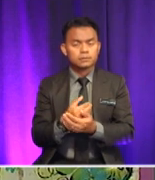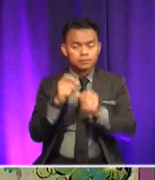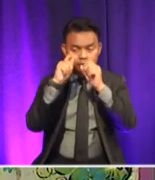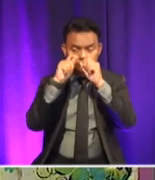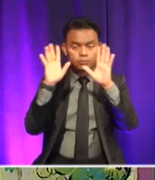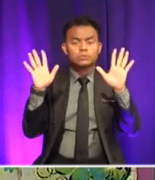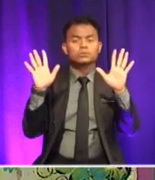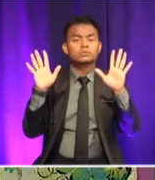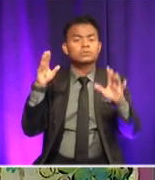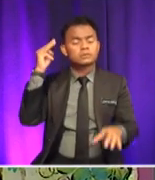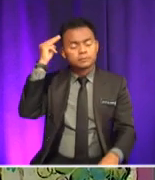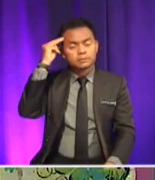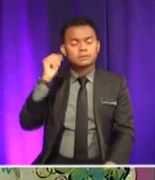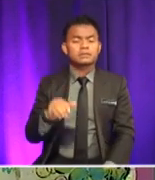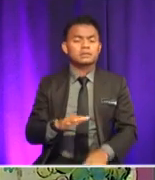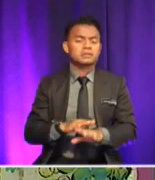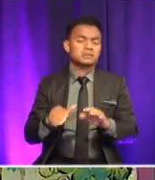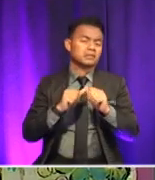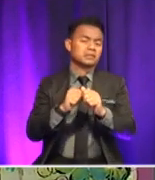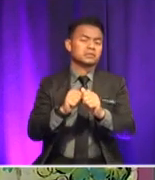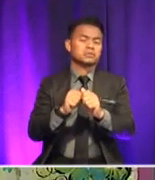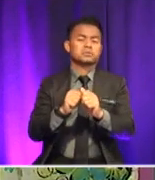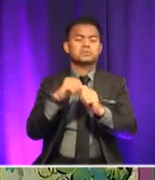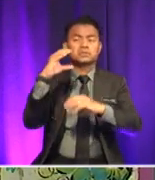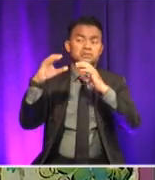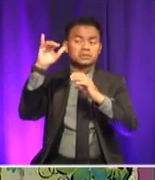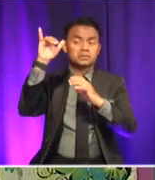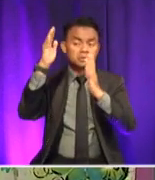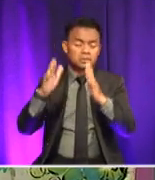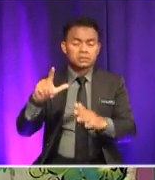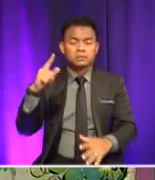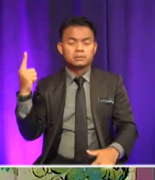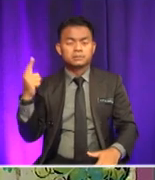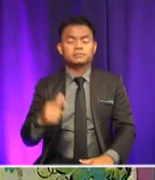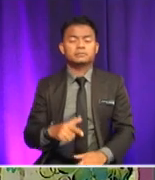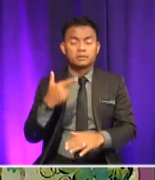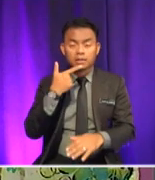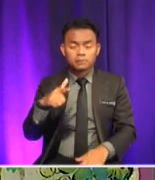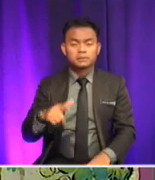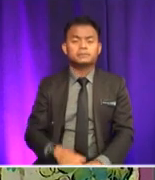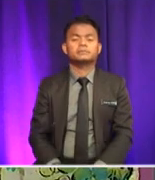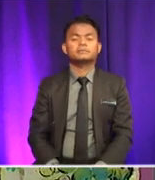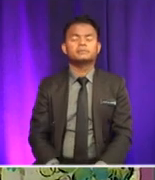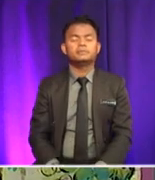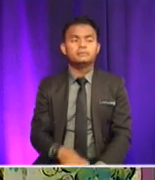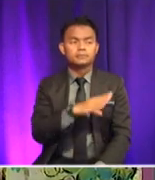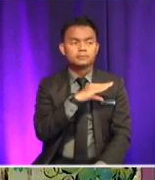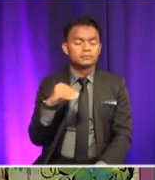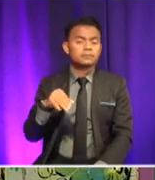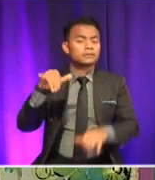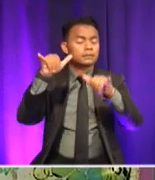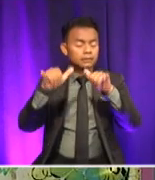conforming himself to the conservative values too much, and he allows the birds to keep their new identities